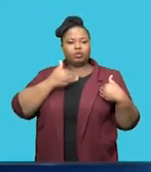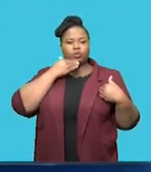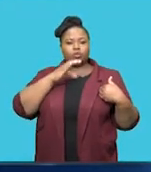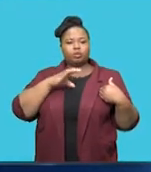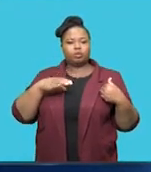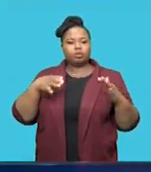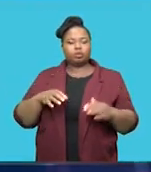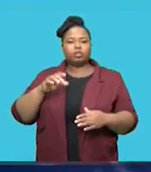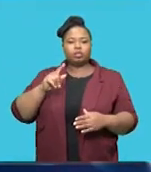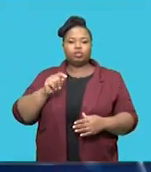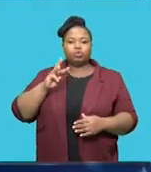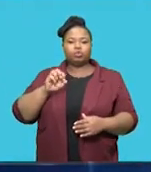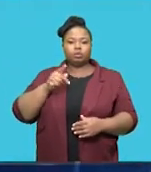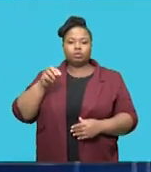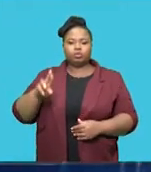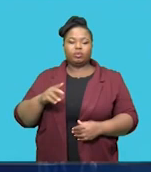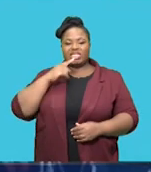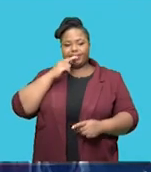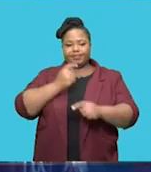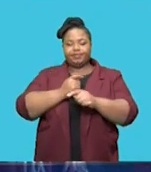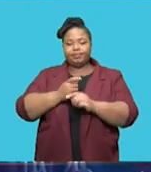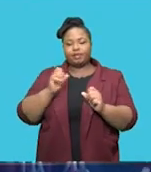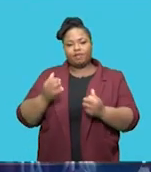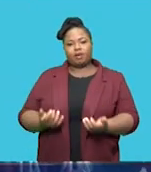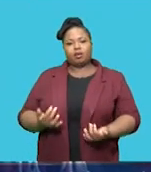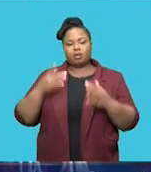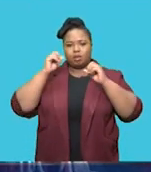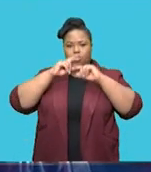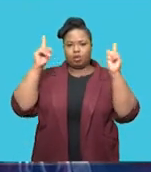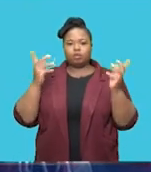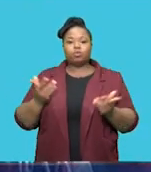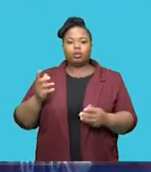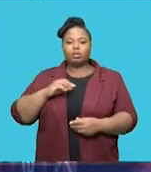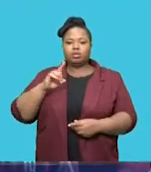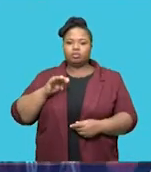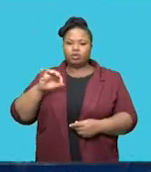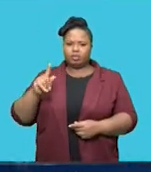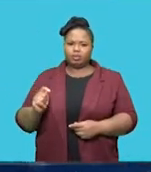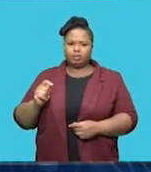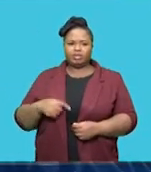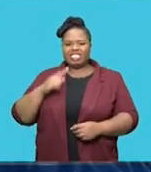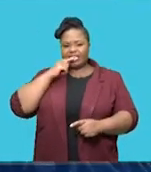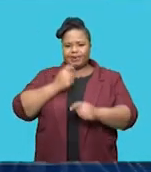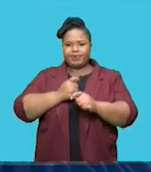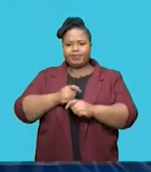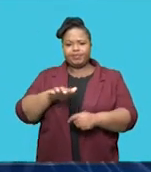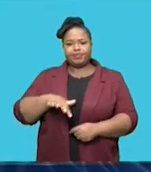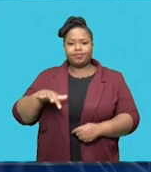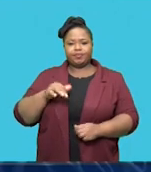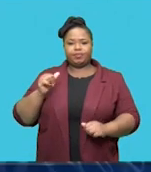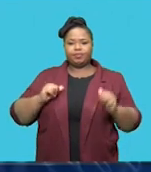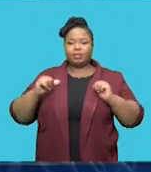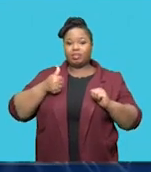Mgcini Tshwaku, host the Informal Settlement Fire Awareness in the Zandspruit Informal Settlement. The Acting Chief